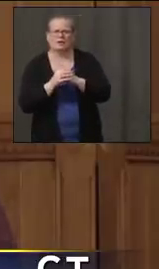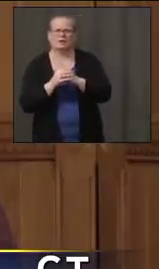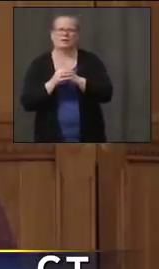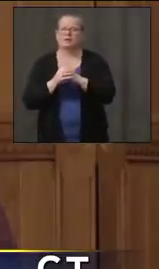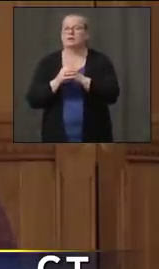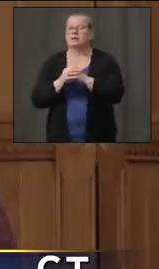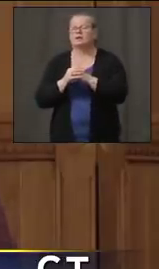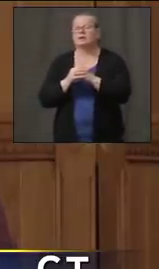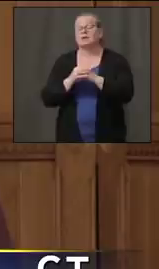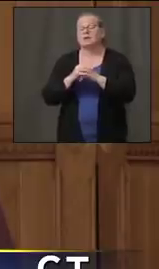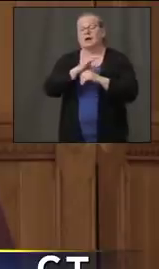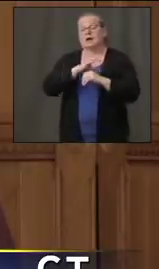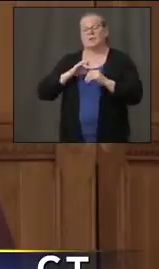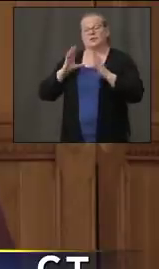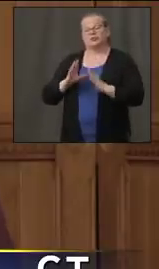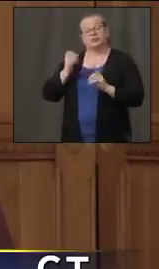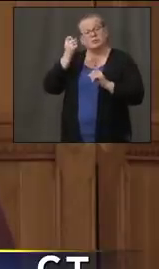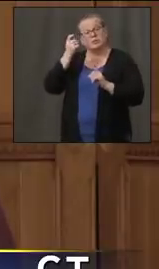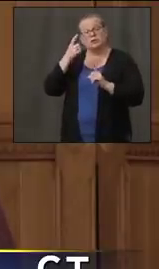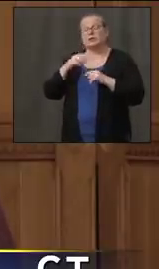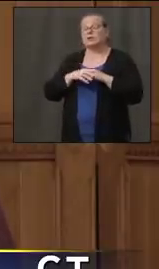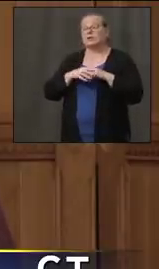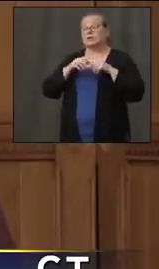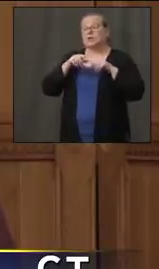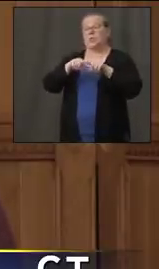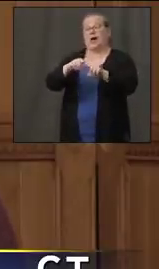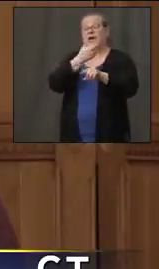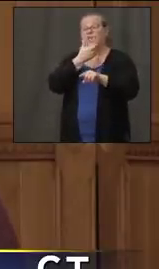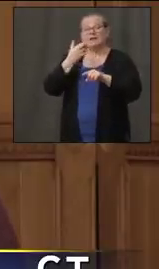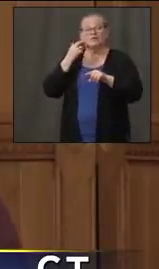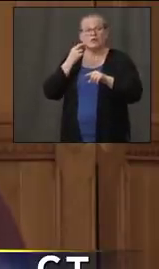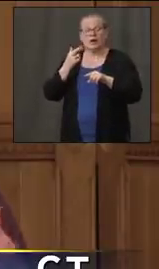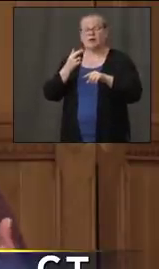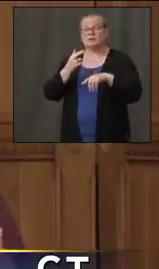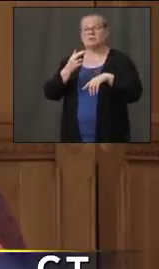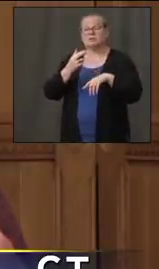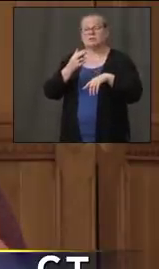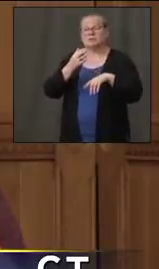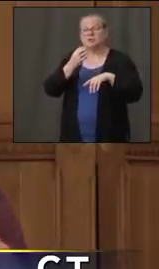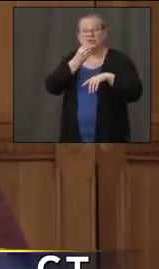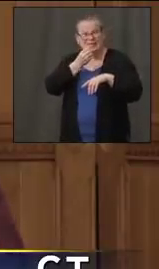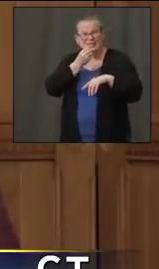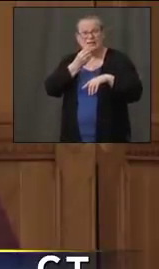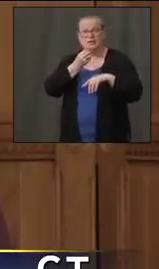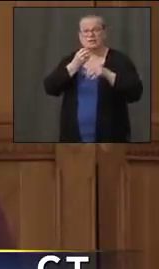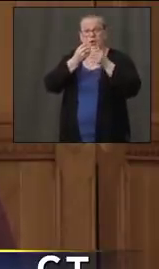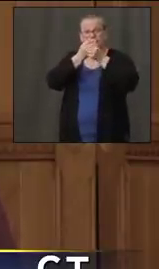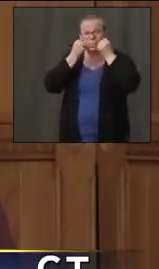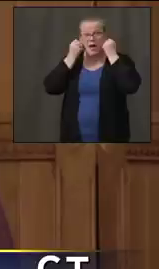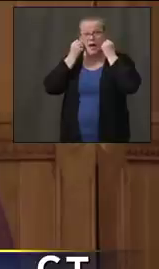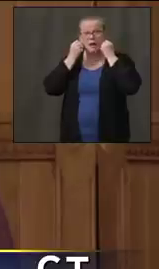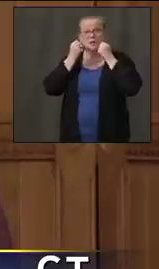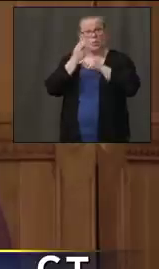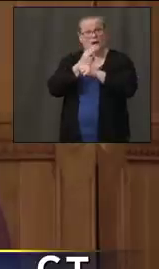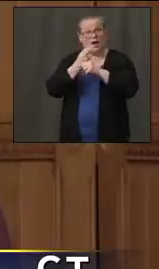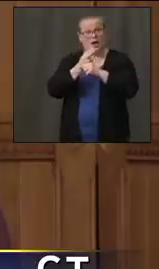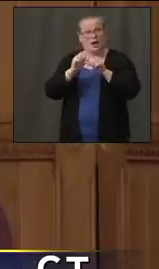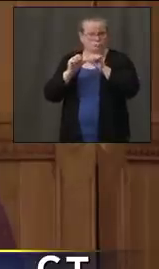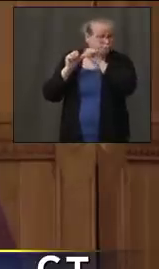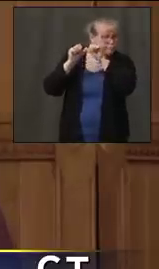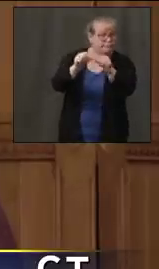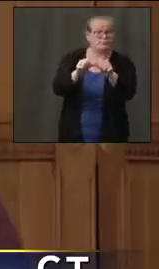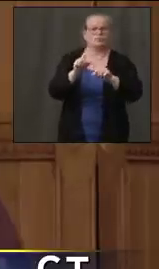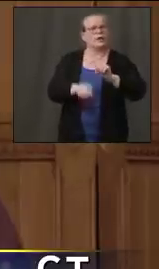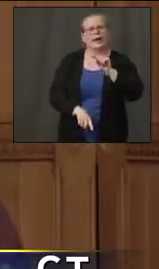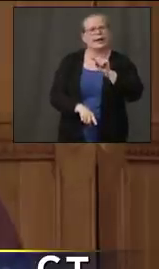you're eating a meal. In addition to that, your time in a restaurant is typically 45 minutes, an hour, or longer to have that meal.